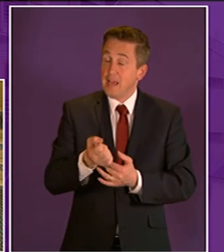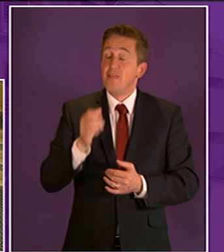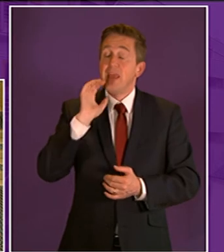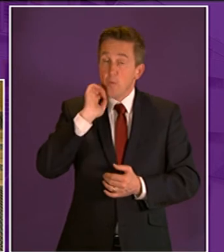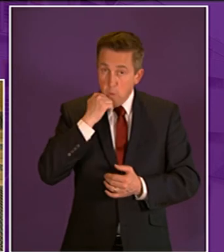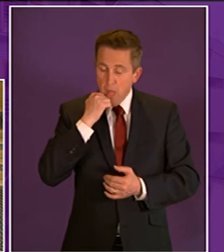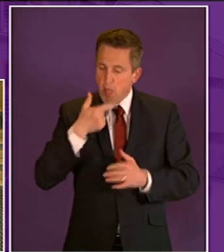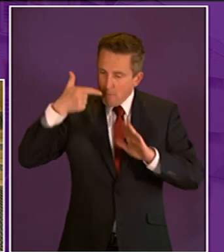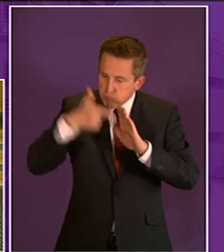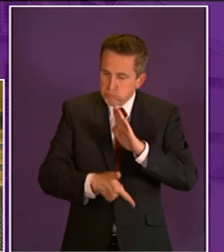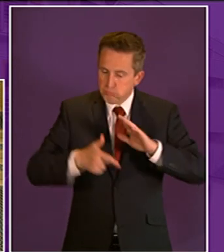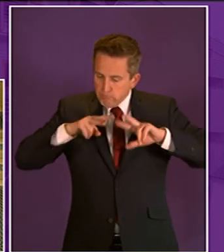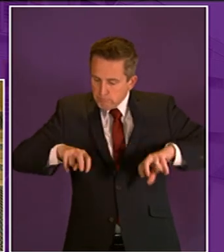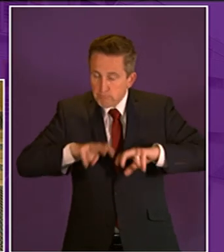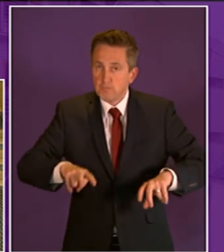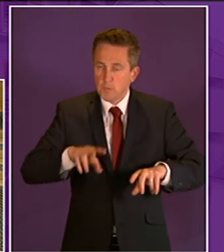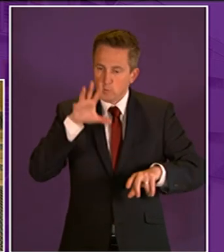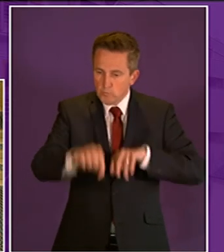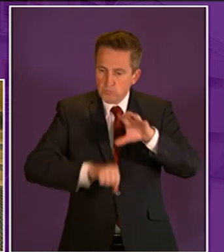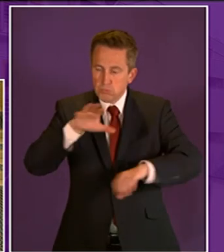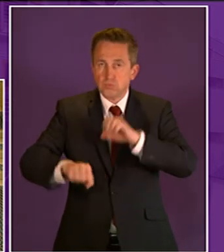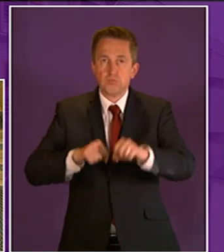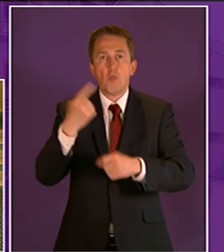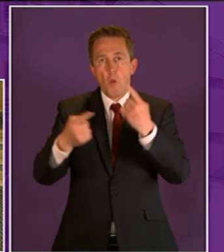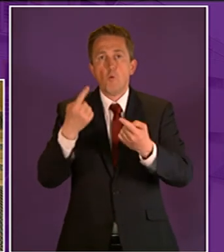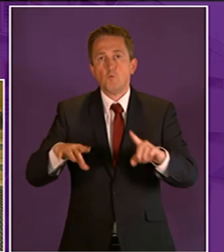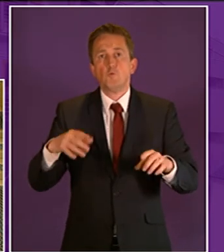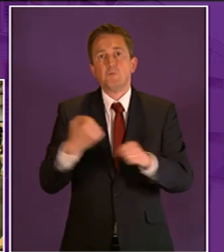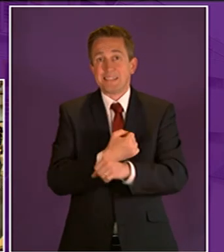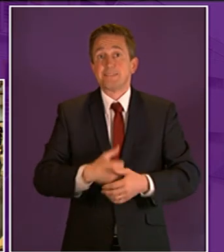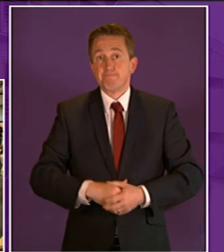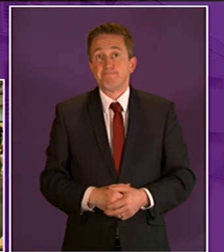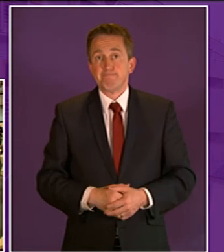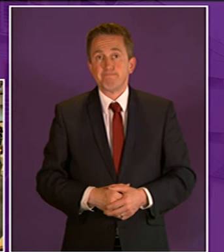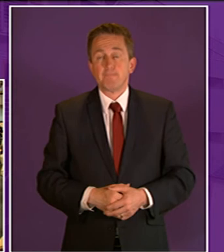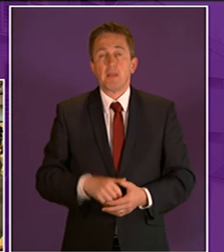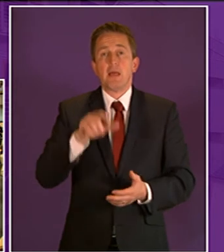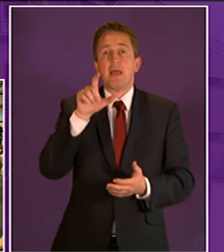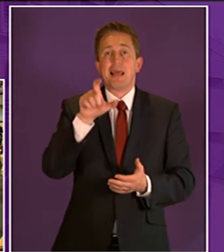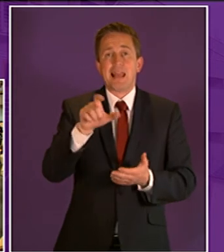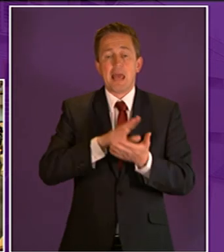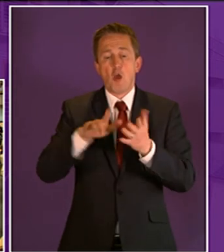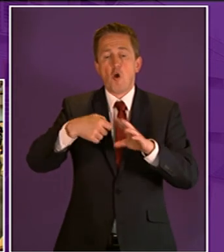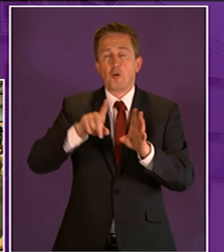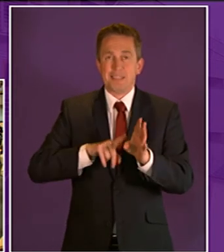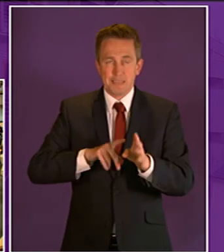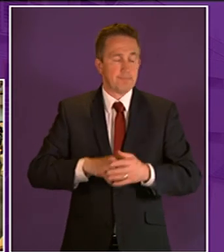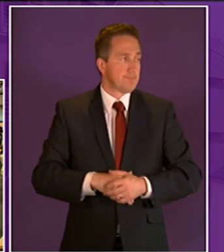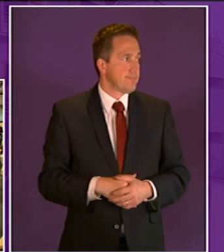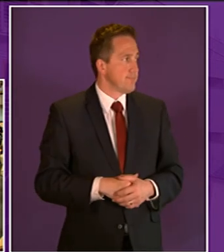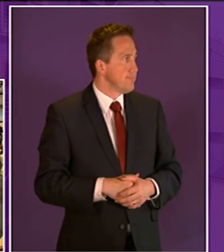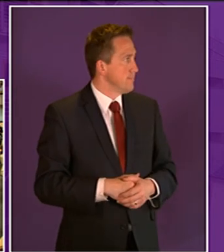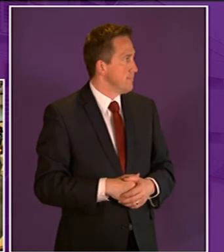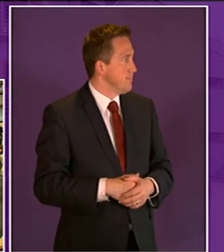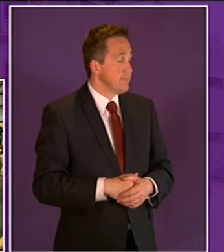attention in trying to bring the perpetrators to justice. Claire Hawkey to be followed by Brian Whittle. Claire Hawkey.